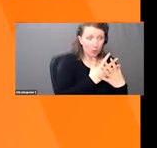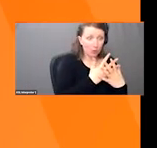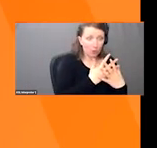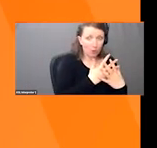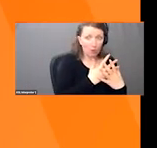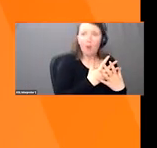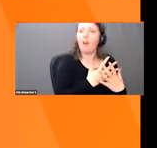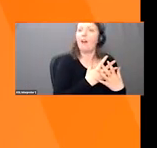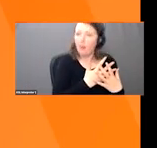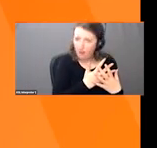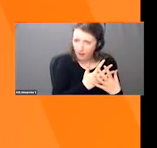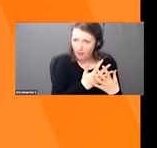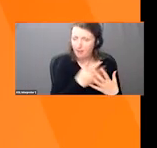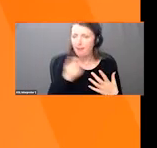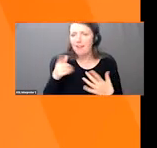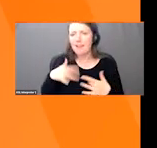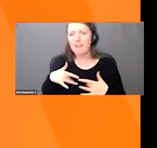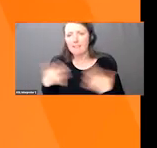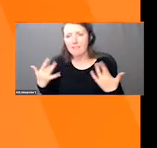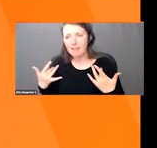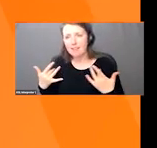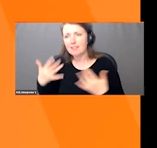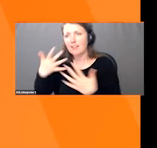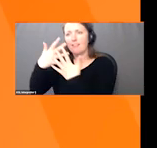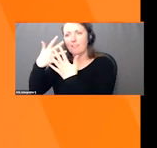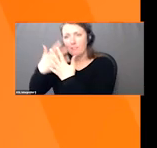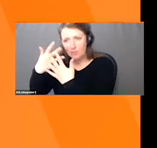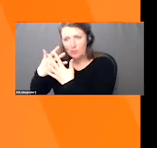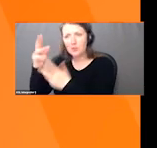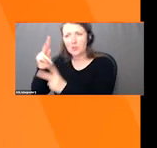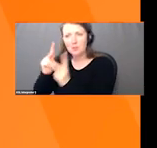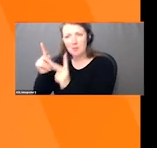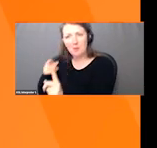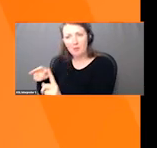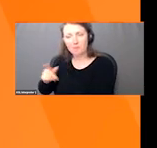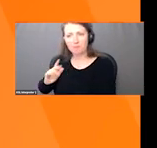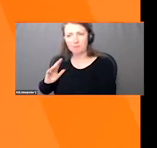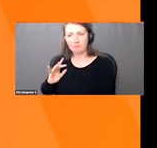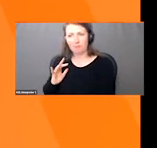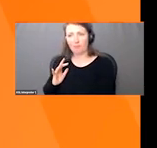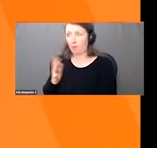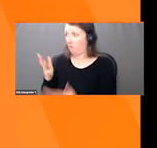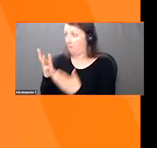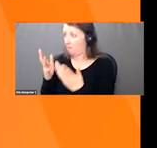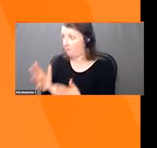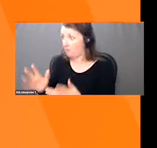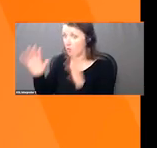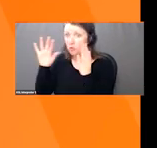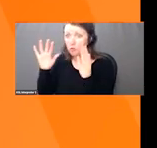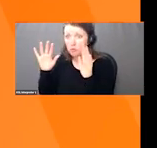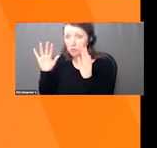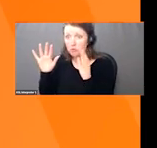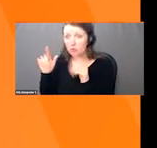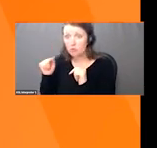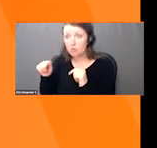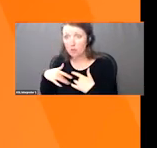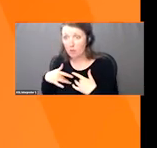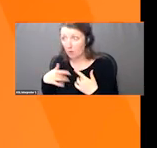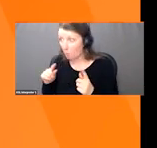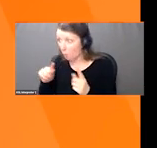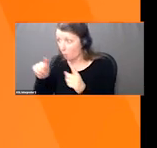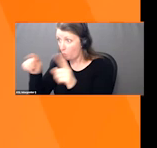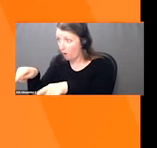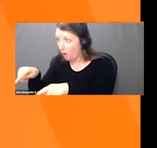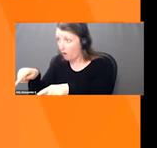people as well. Who went to it? What did they learn out of it? I can connect them with them afterwards. I can just start a discussion with those individuals